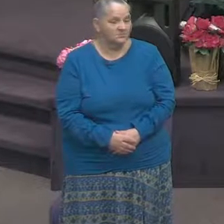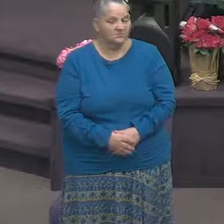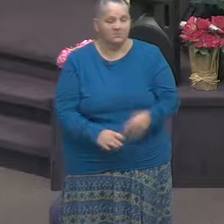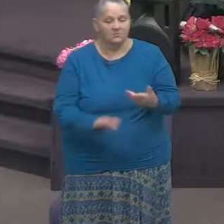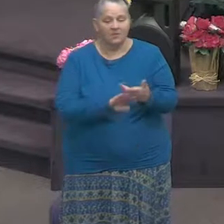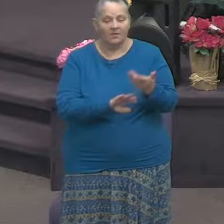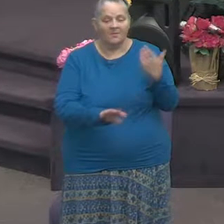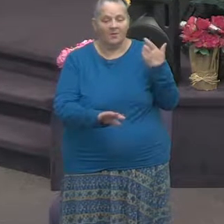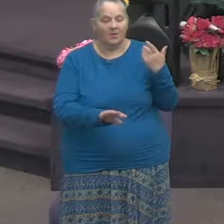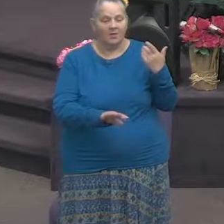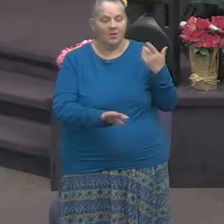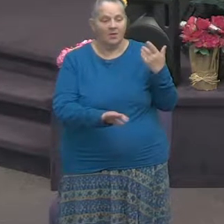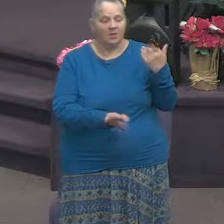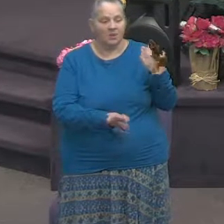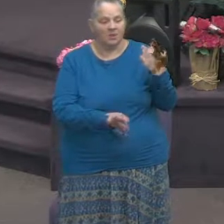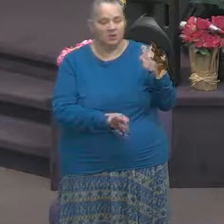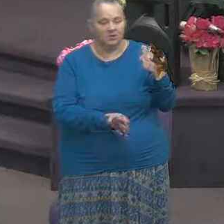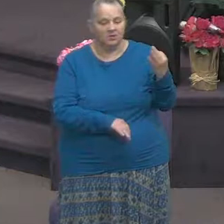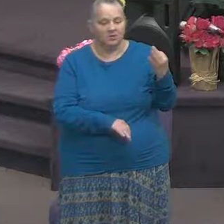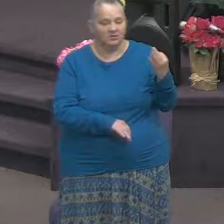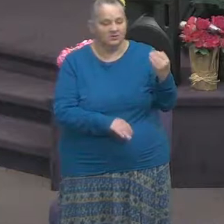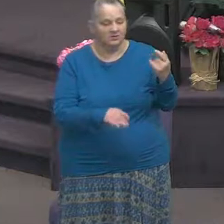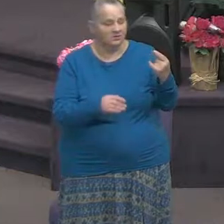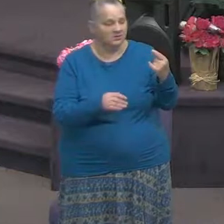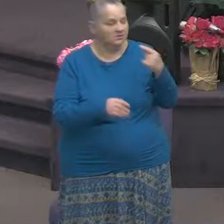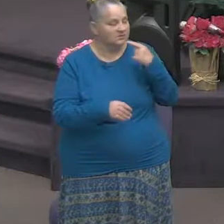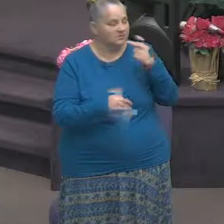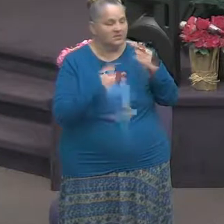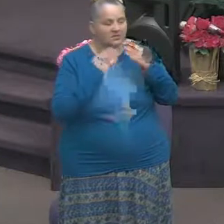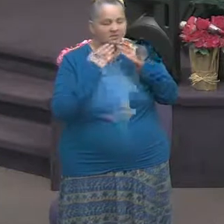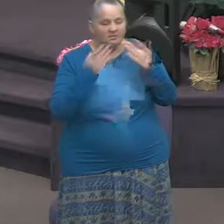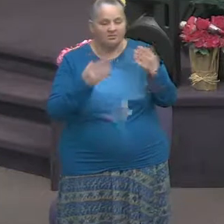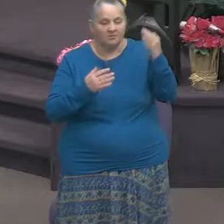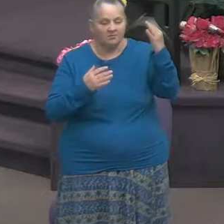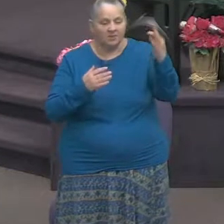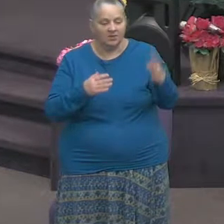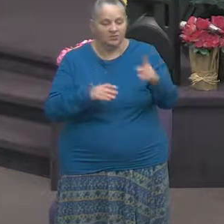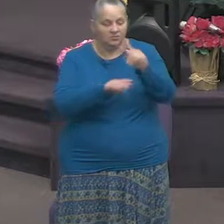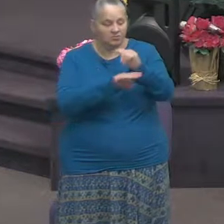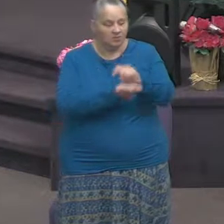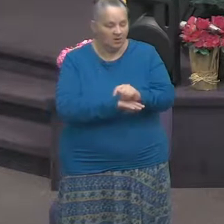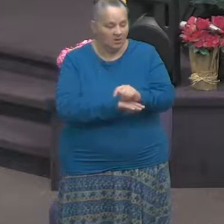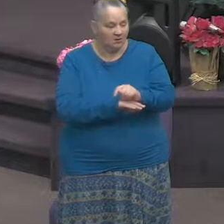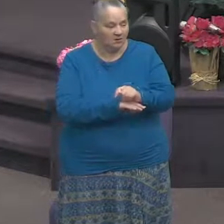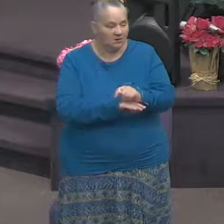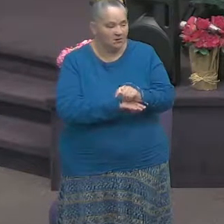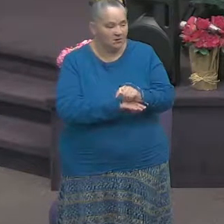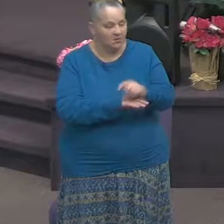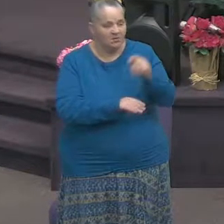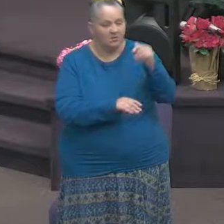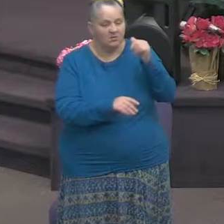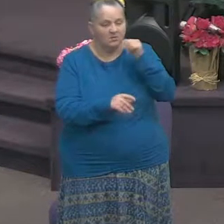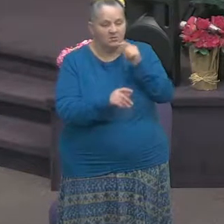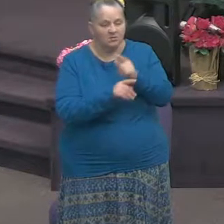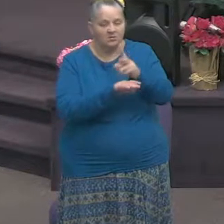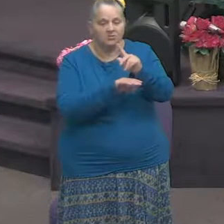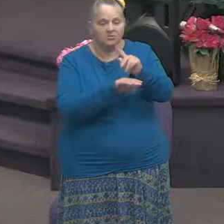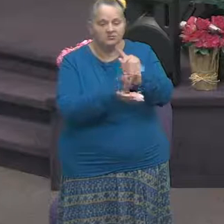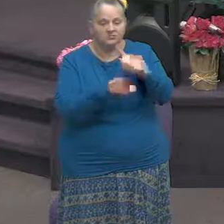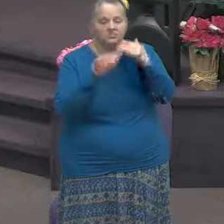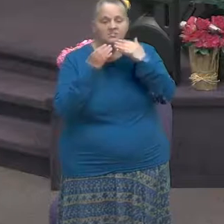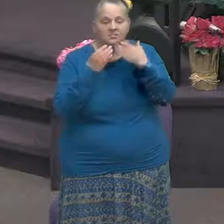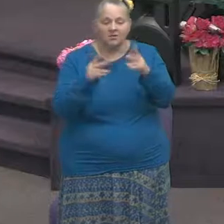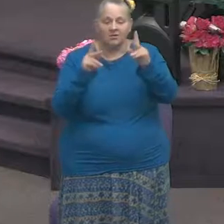Before I go any further, I want to thank Pastor Tryon and Sister Tryon. And Sister Tryon, I also want to thank